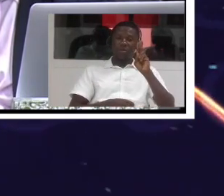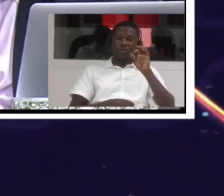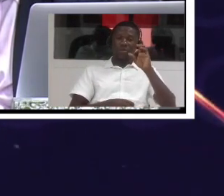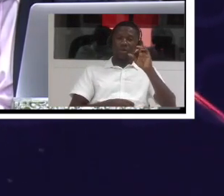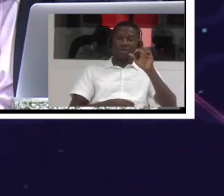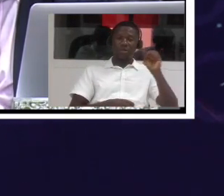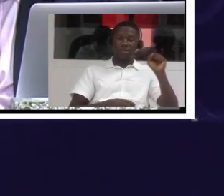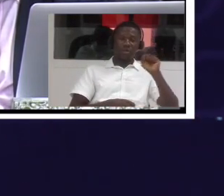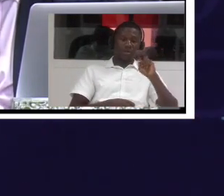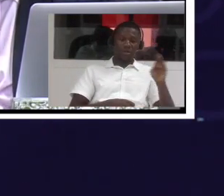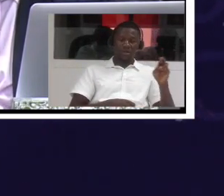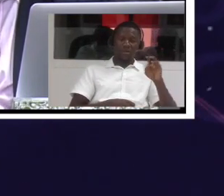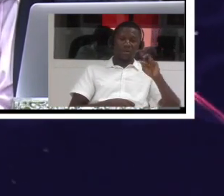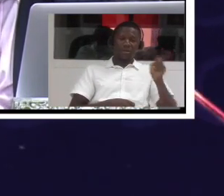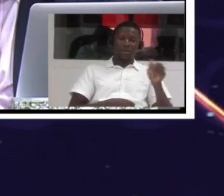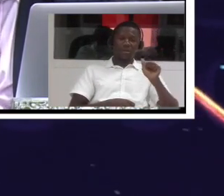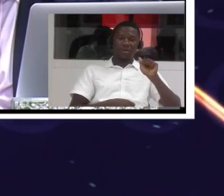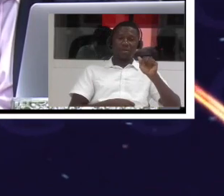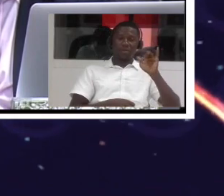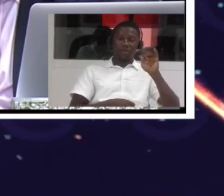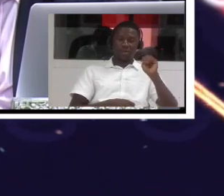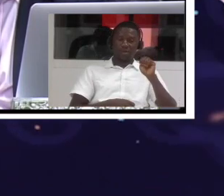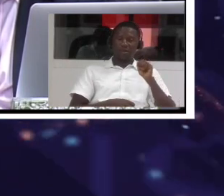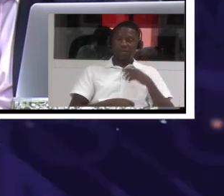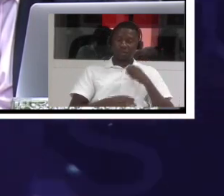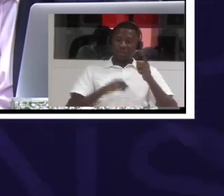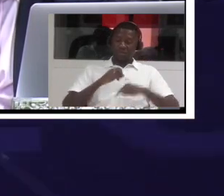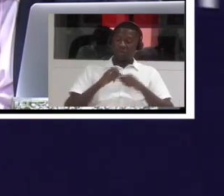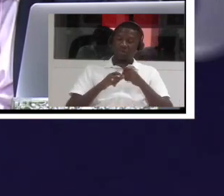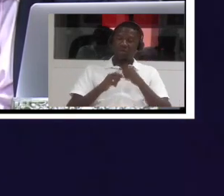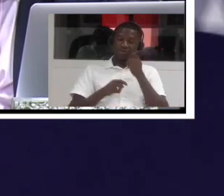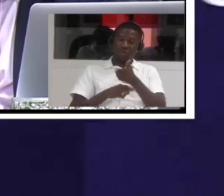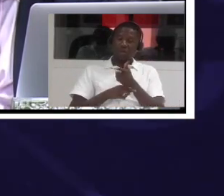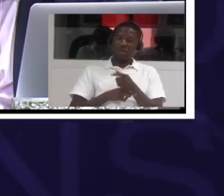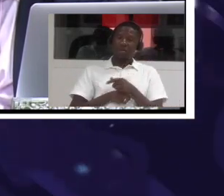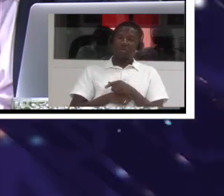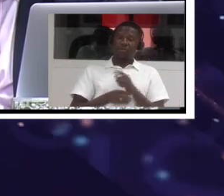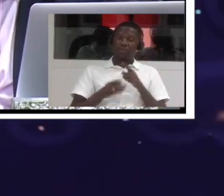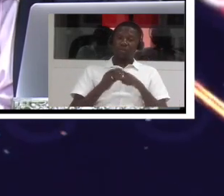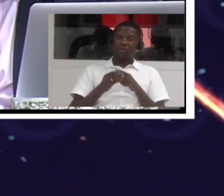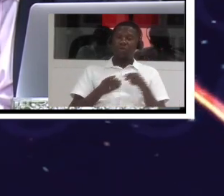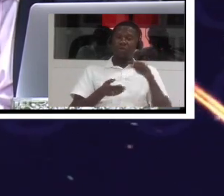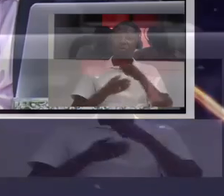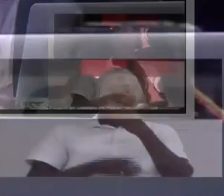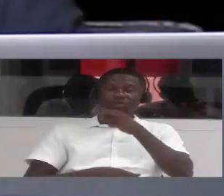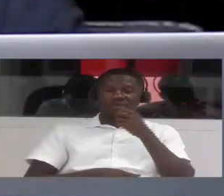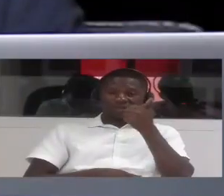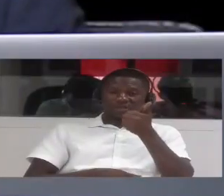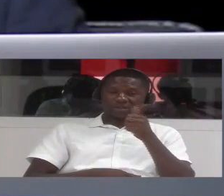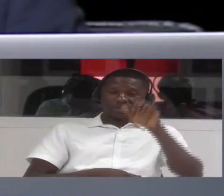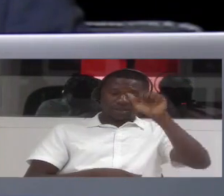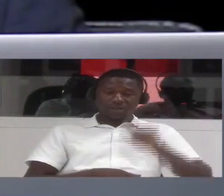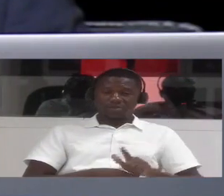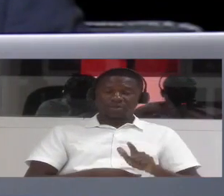$300. Yes. And the conviction was subsequently overturned. Yes. Right? Yes. So 26 April